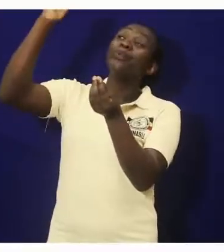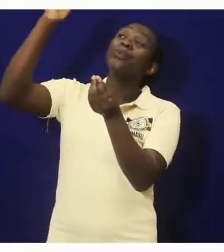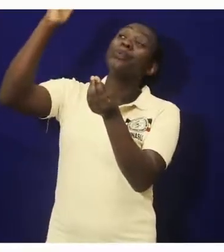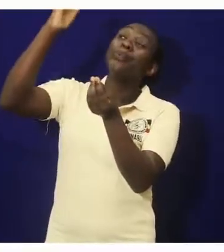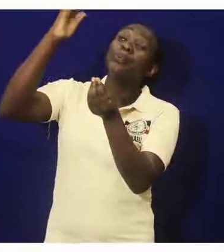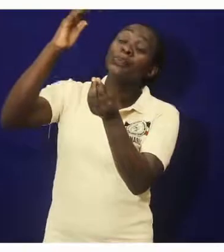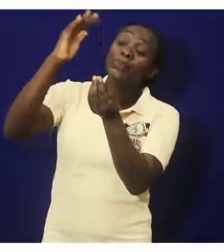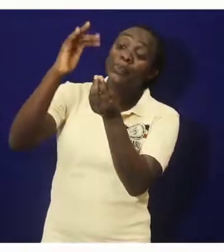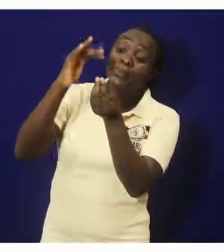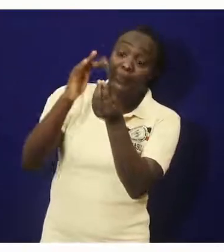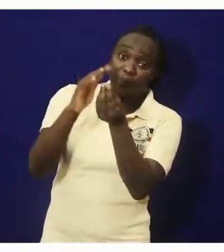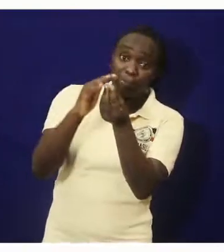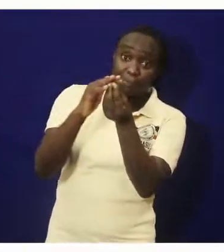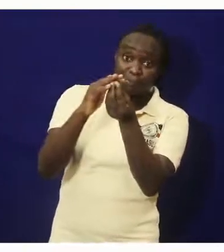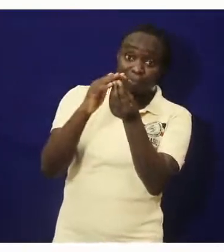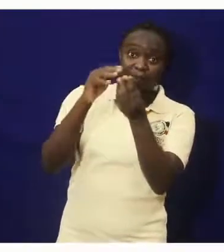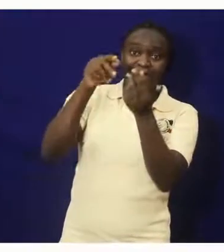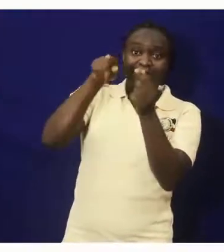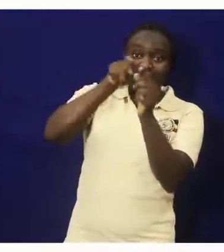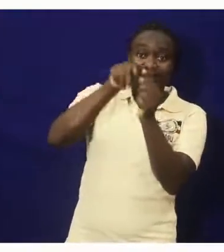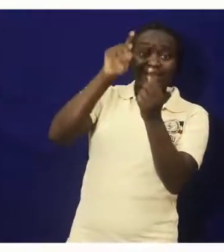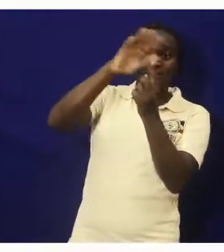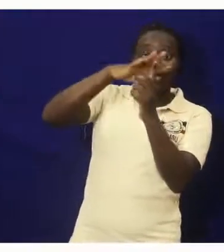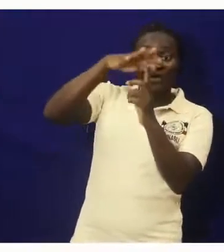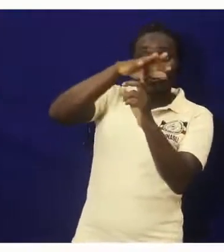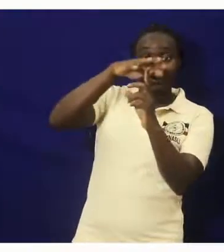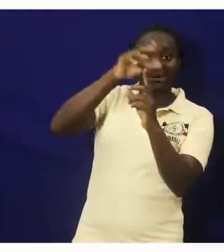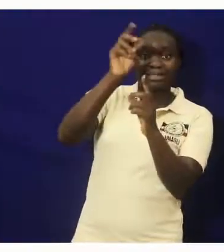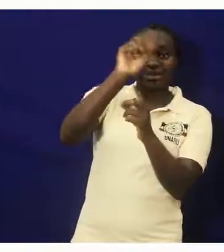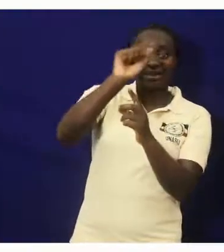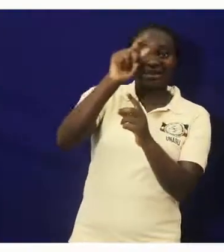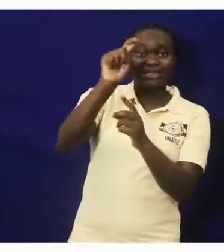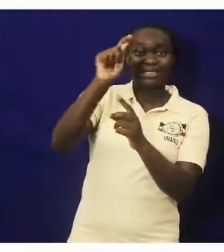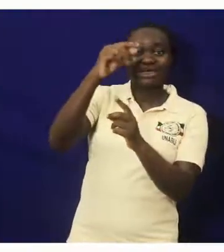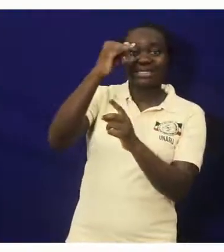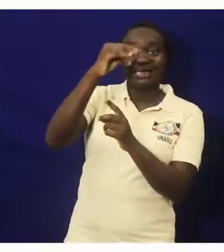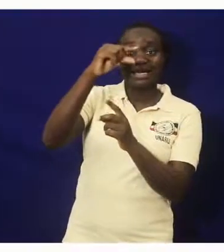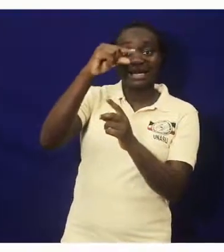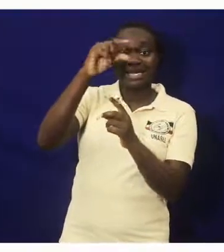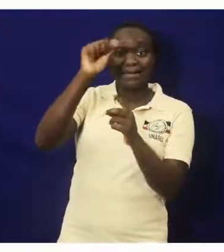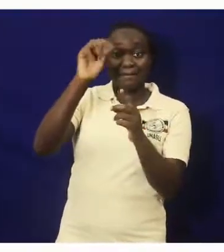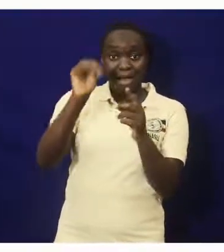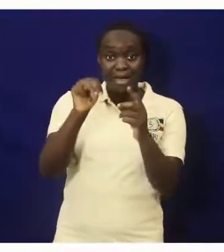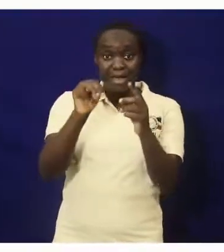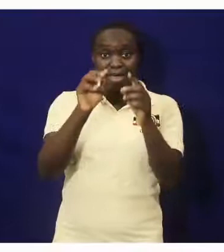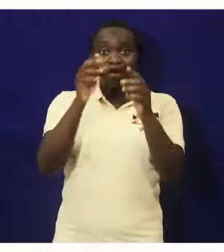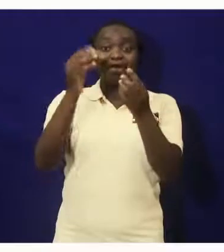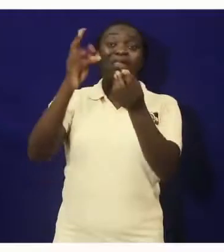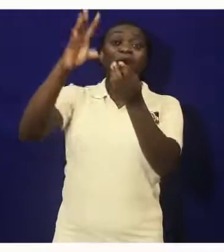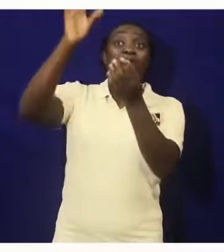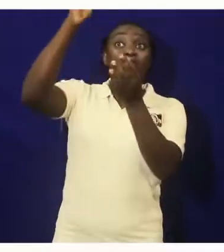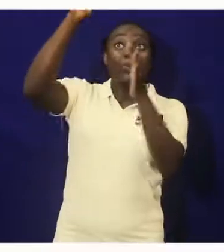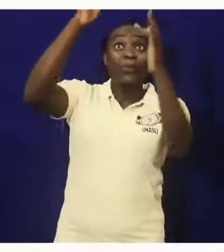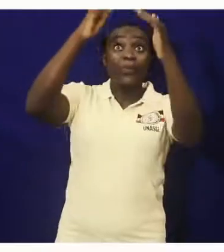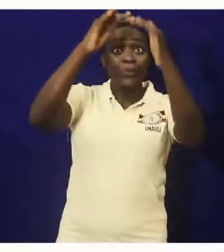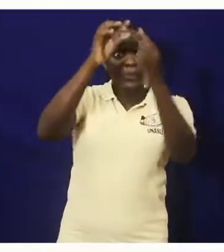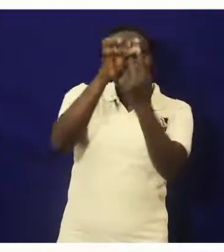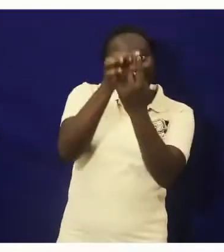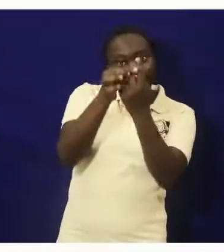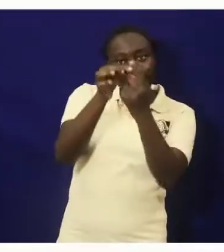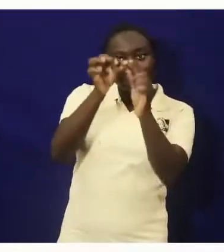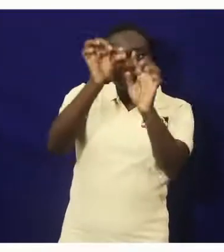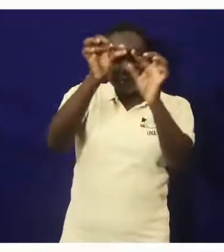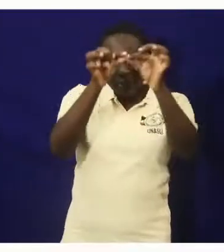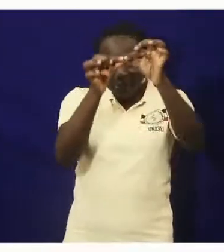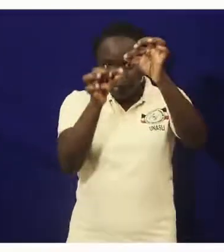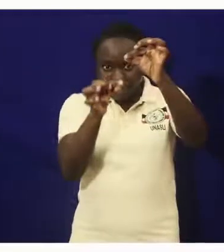the stigma, and then pollen goes through this tube